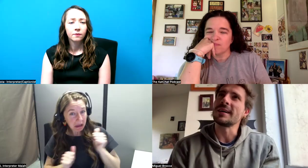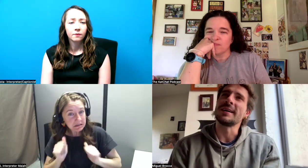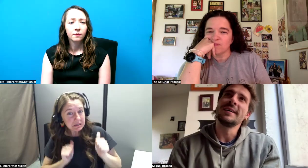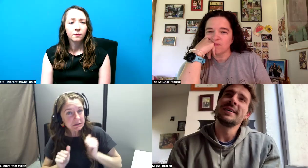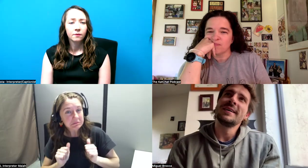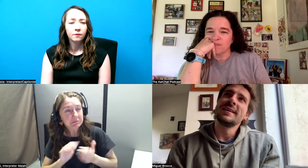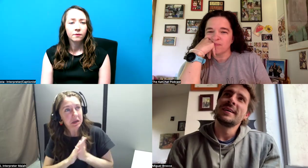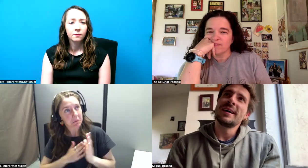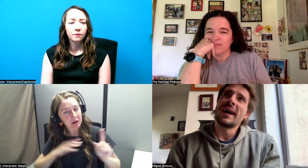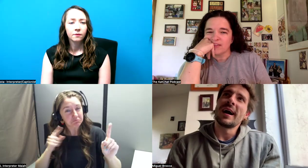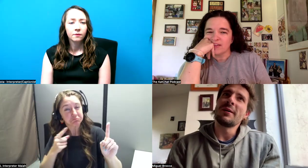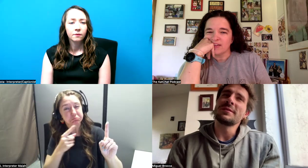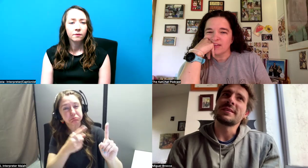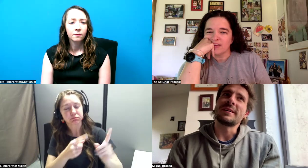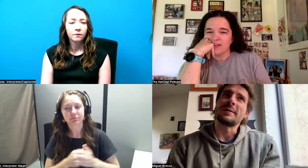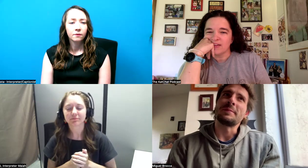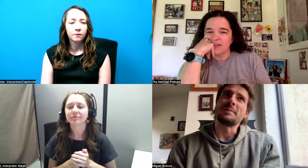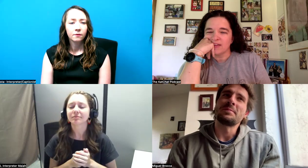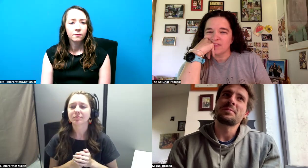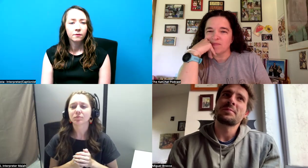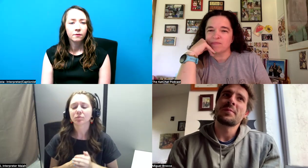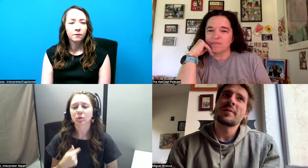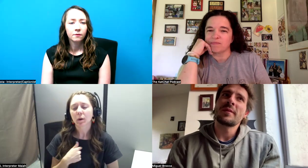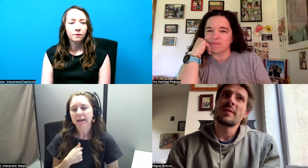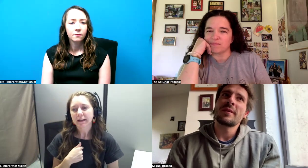And I was um,